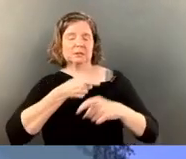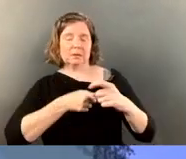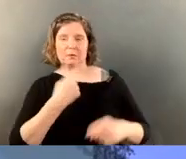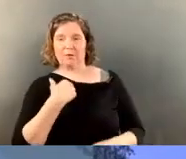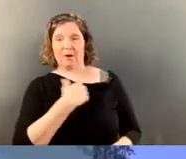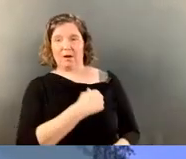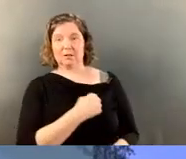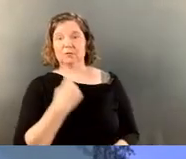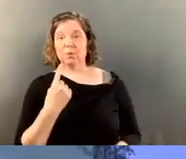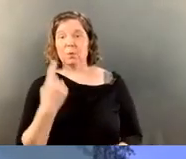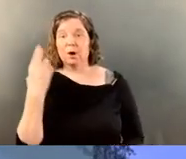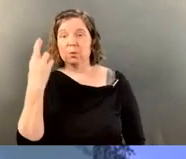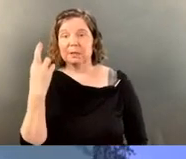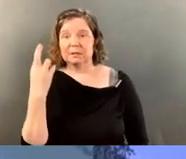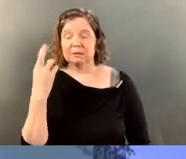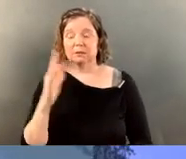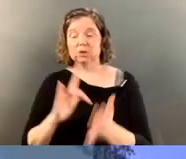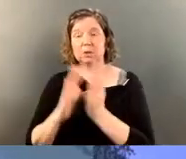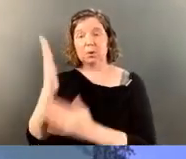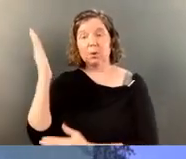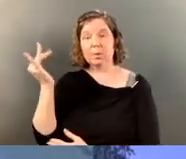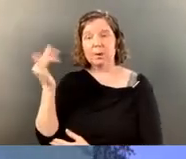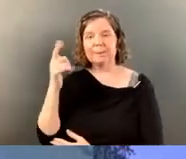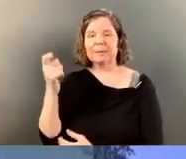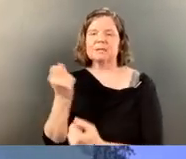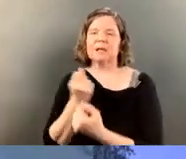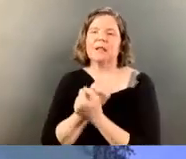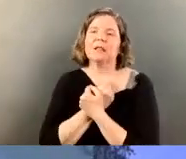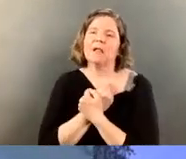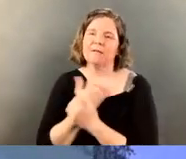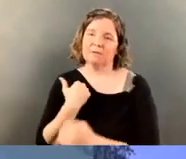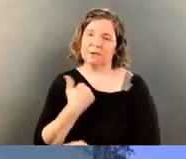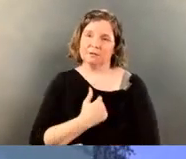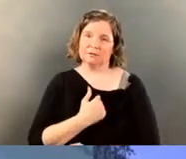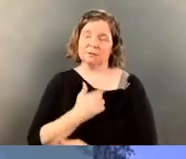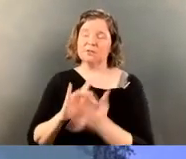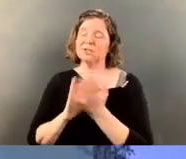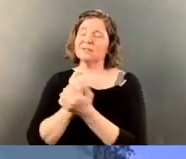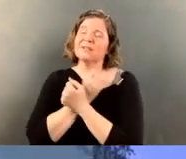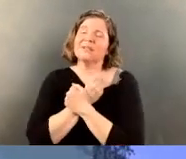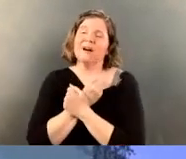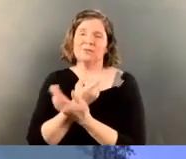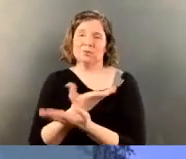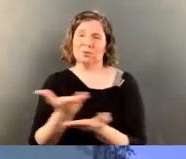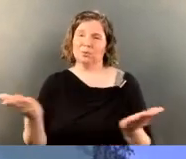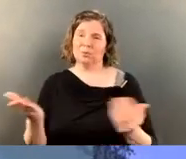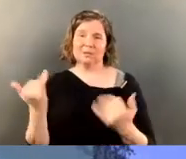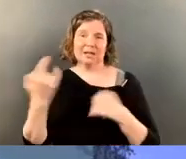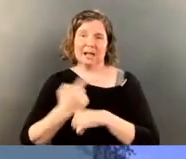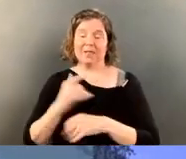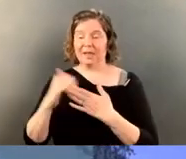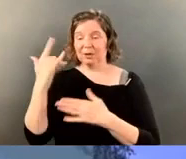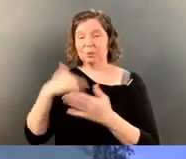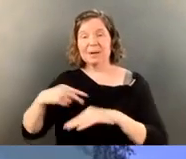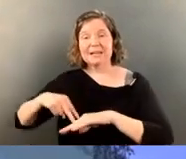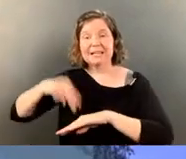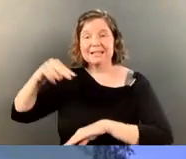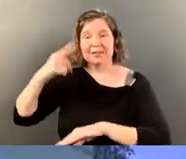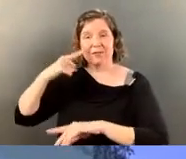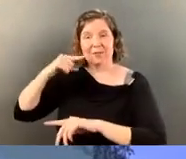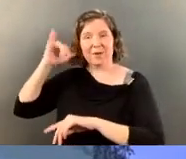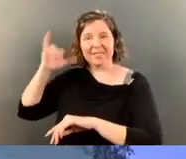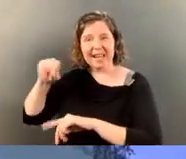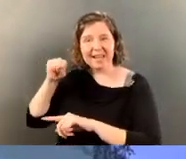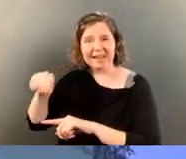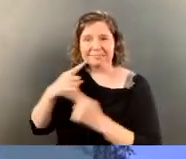this. Jesus had done it because he loved us. Jesus loves you today. That's what Easter is all